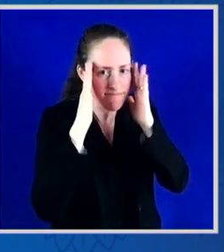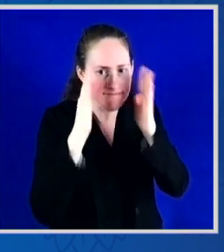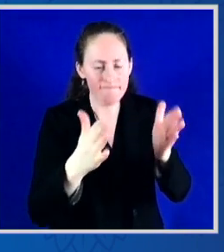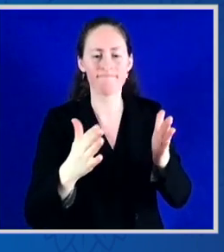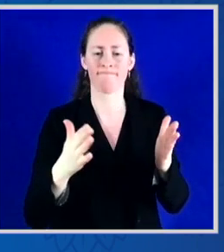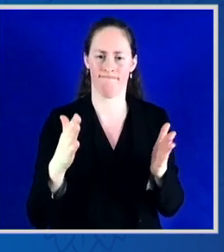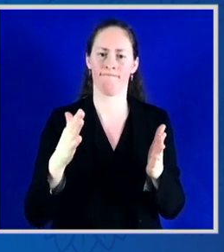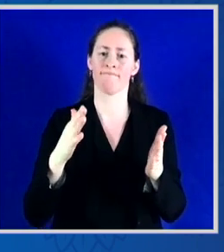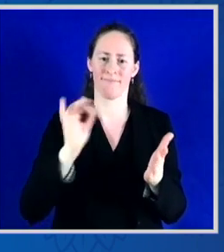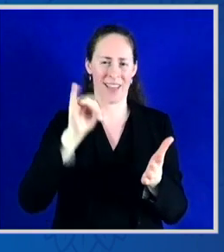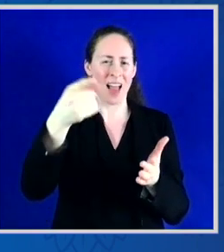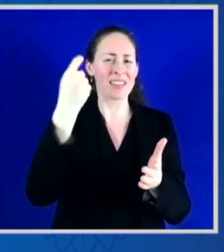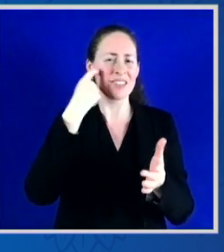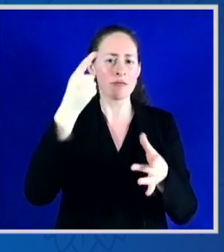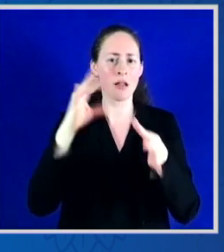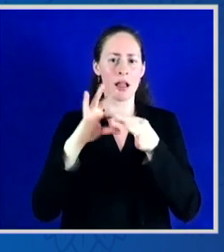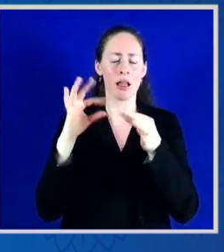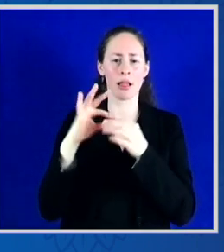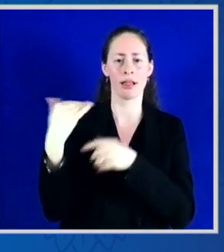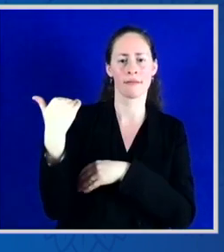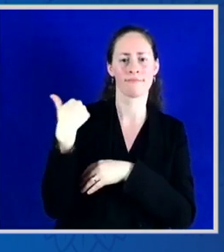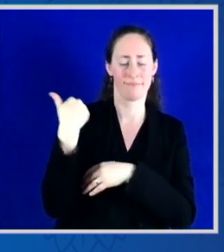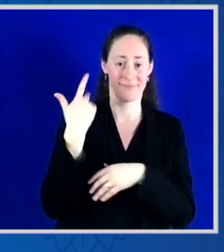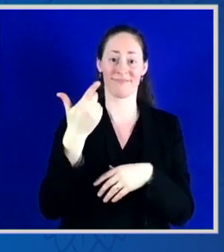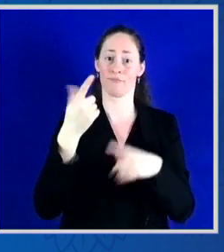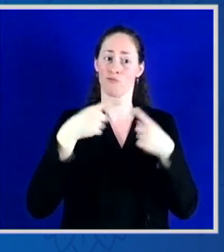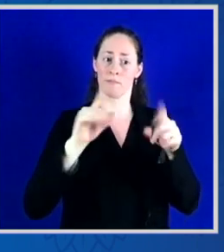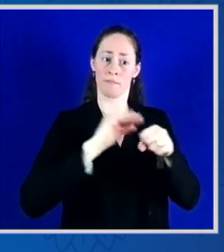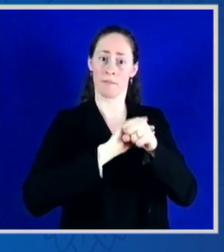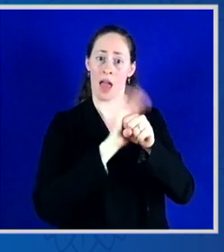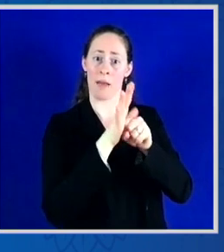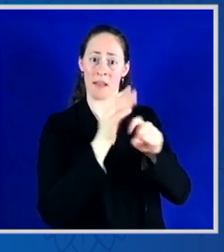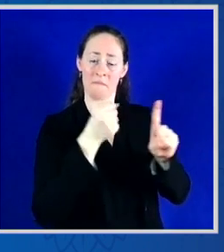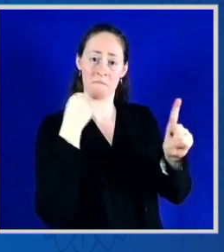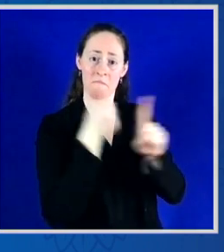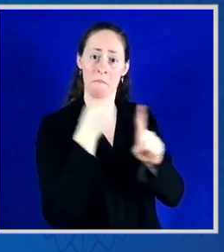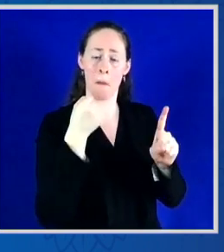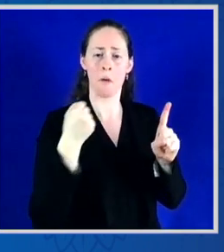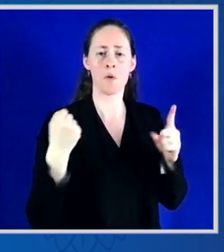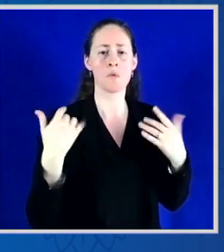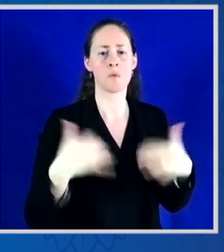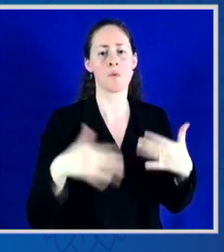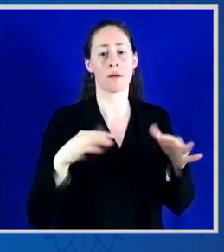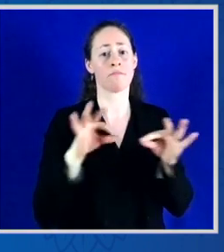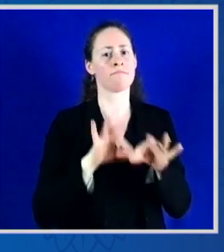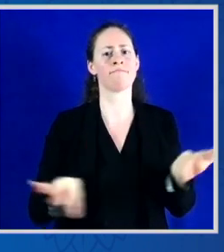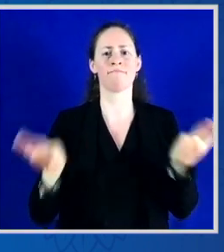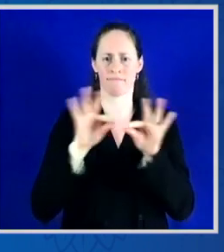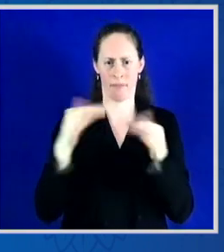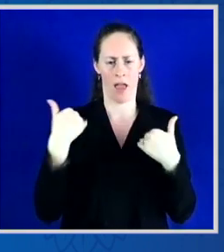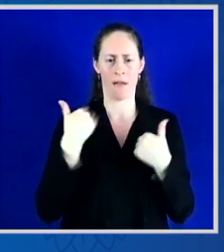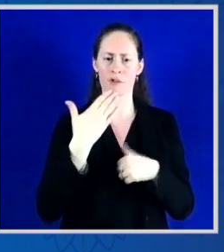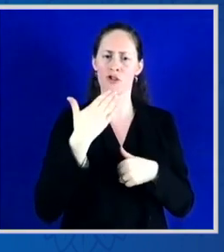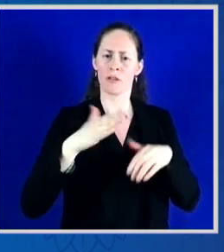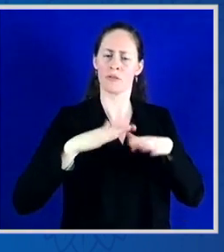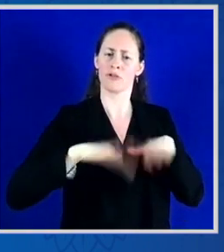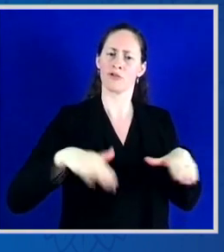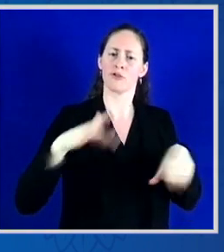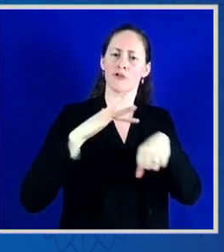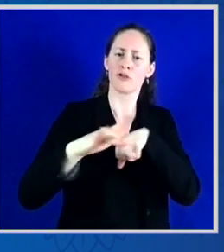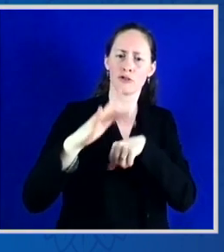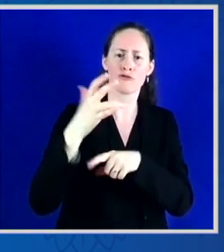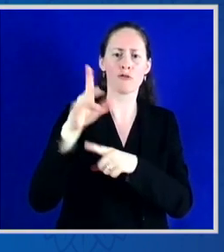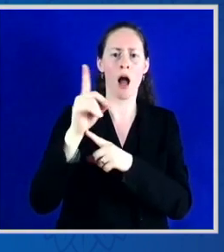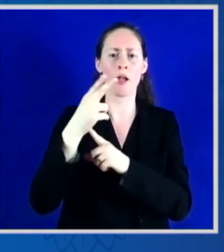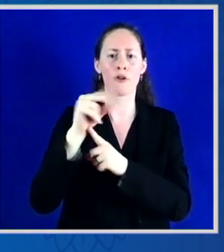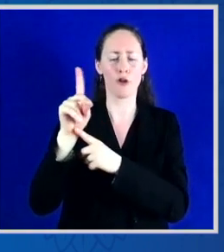during the pandemic, it was crucial that we had good early childhood education. So I want to say thank you to